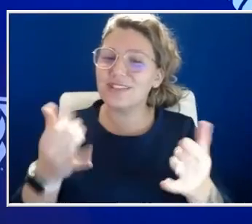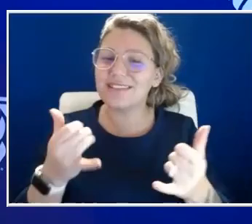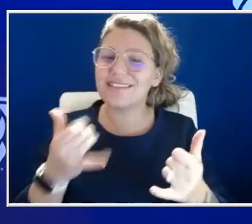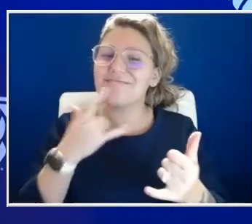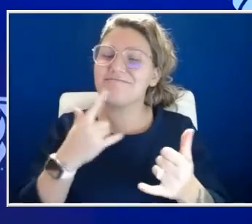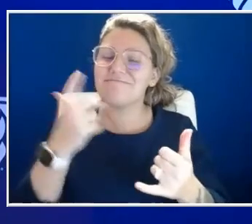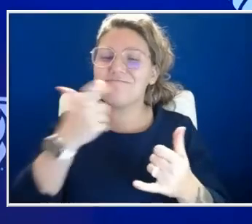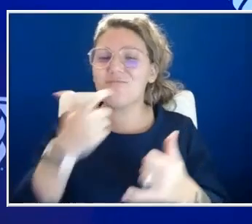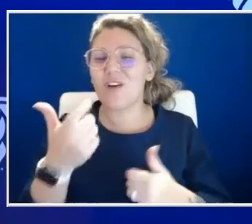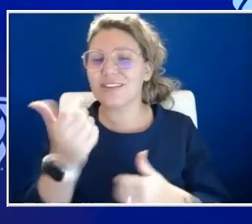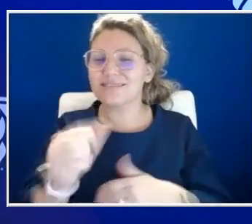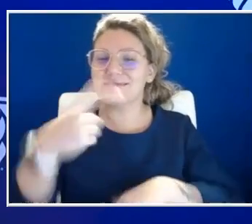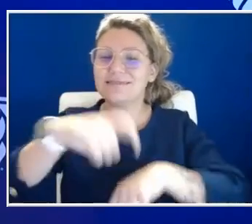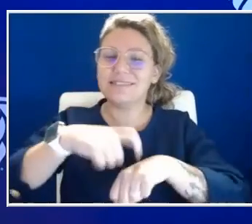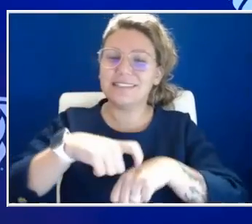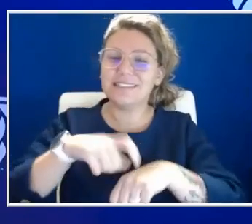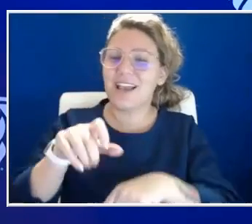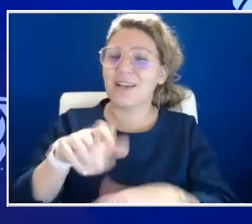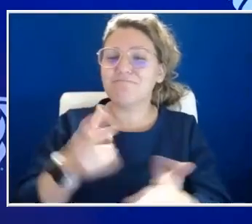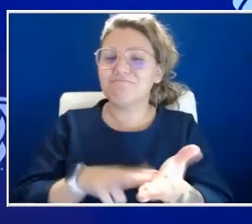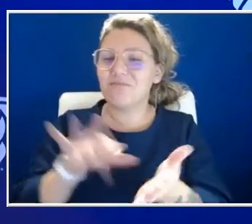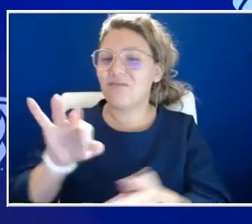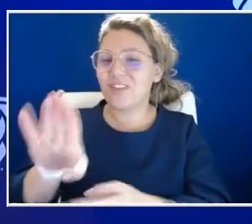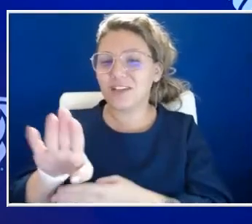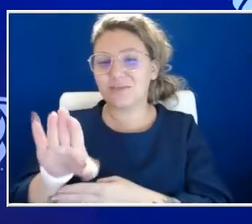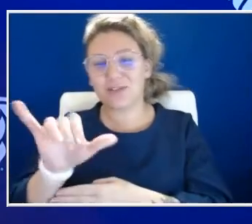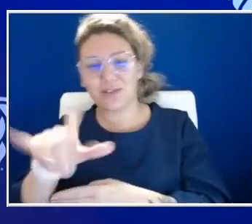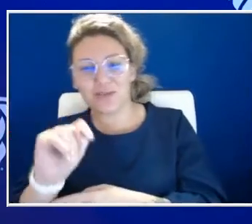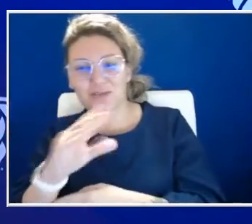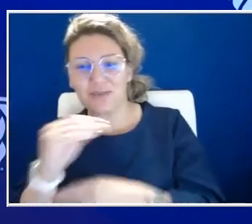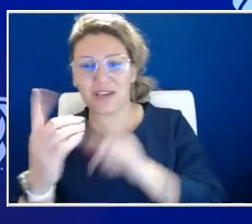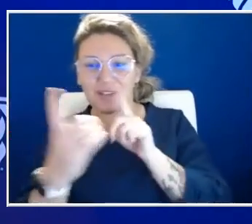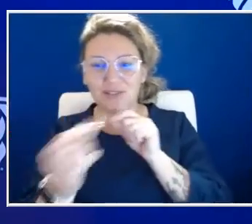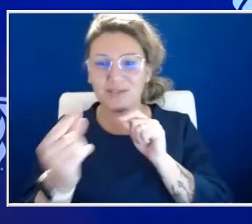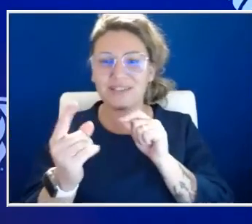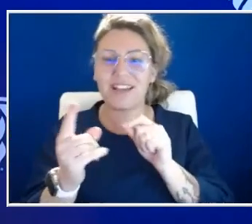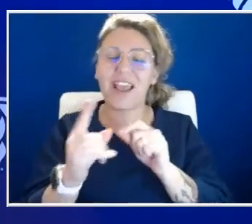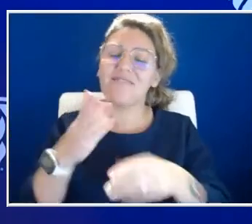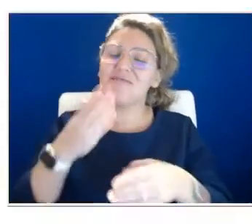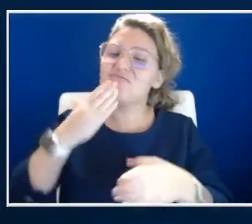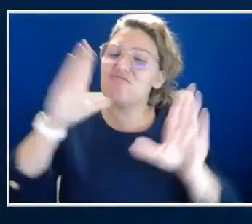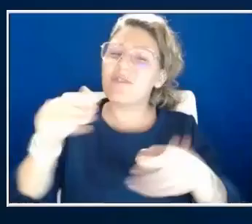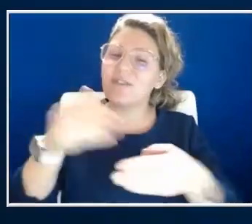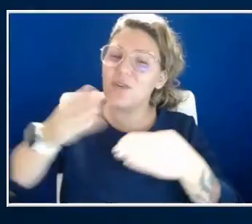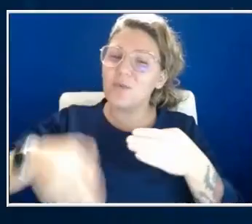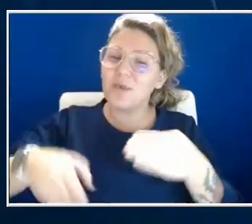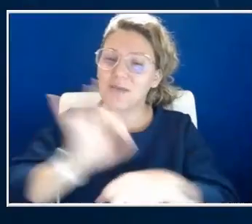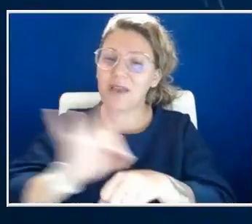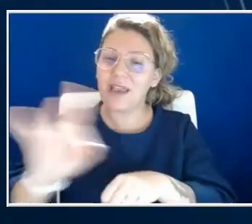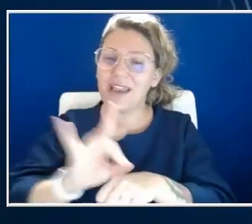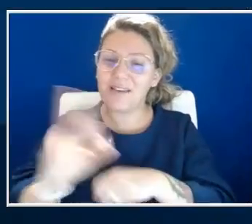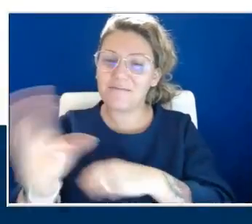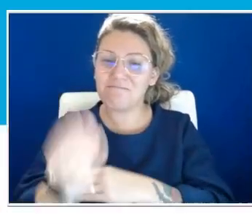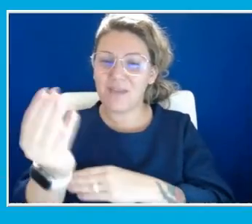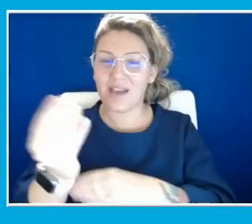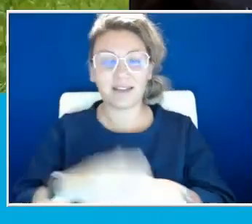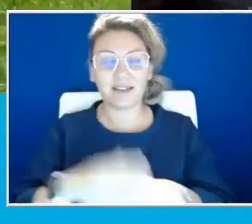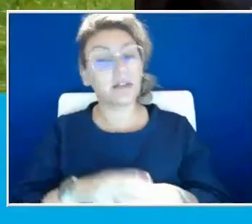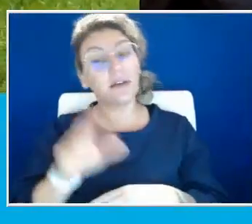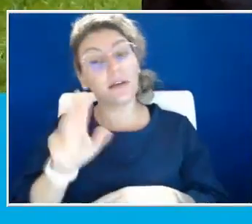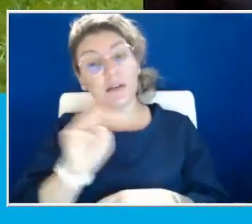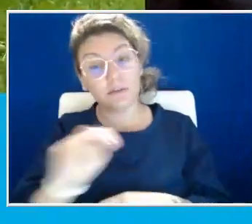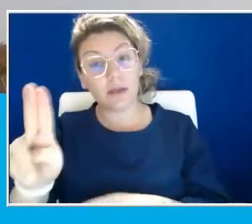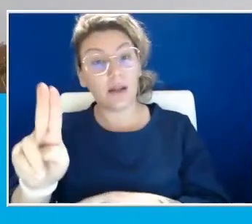by logging onto Facebook, YouTube, and Twitter. Have a great weekend, and we will see you back here Monday at 8 o'clock. Coming up Monday on the Morning Medical